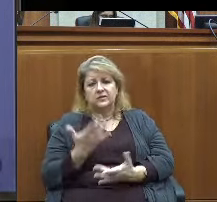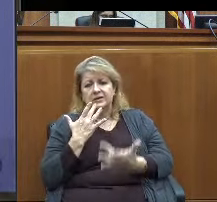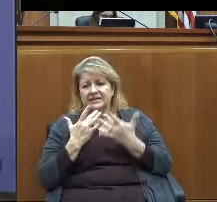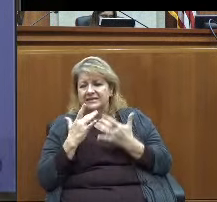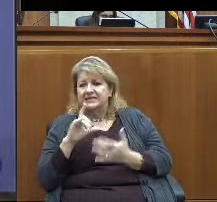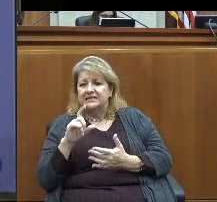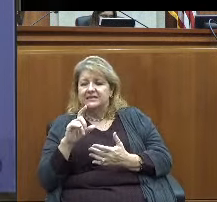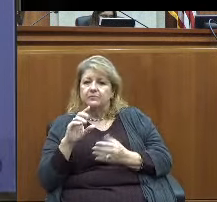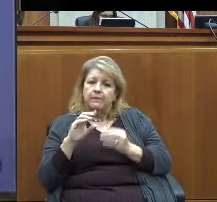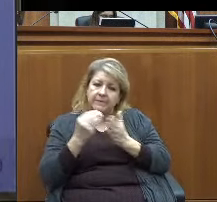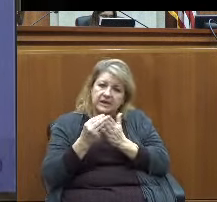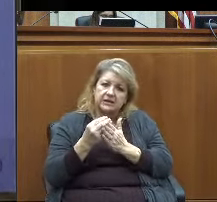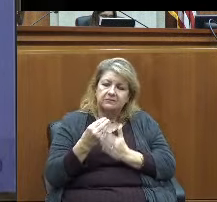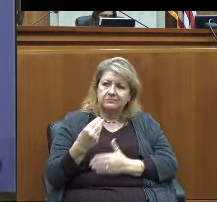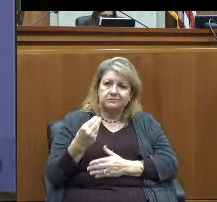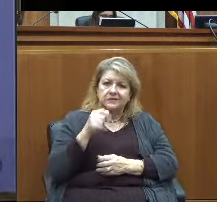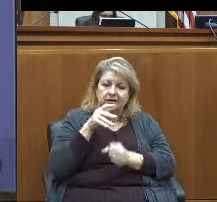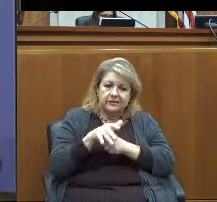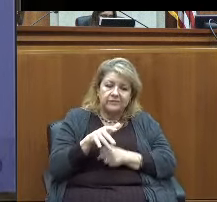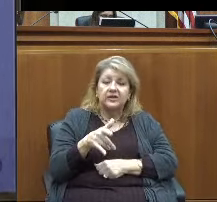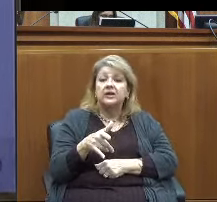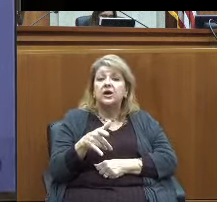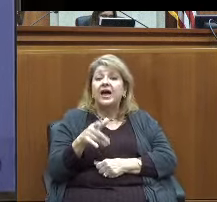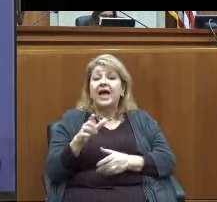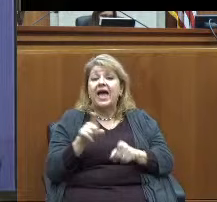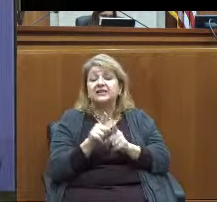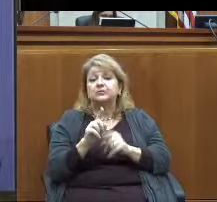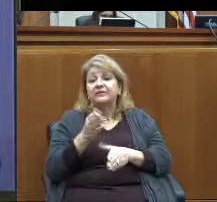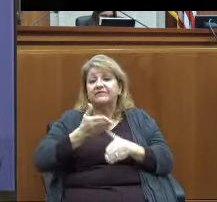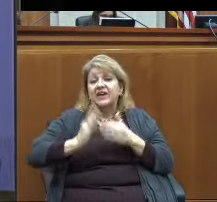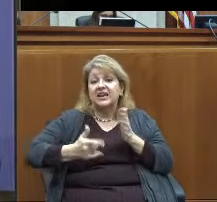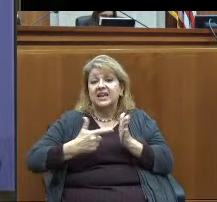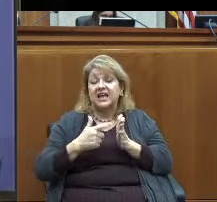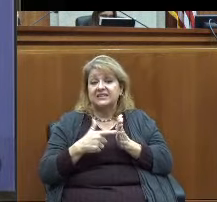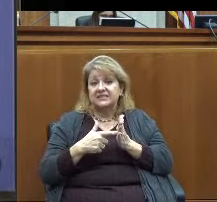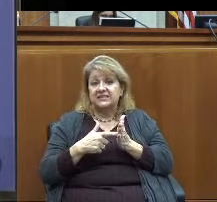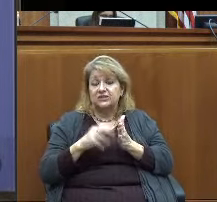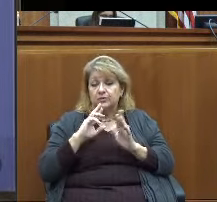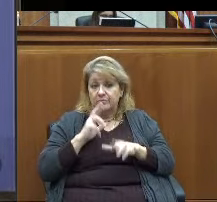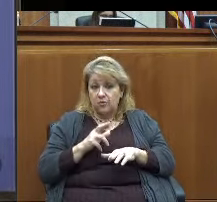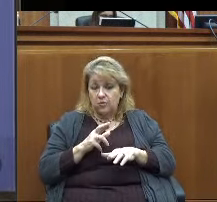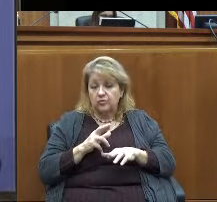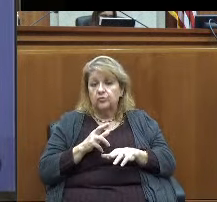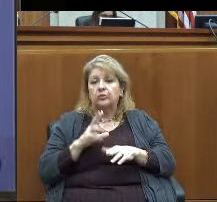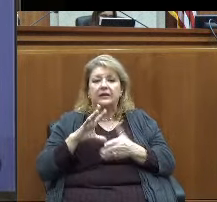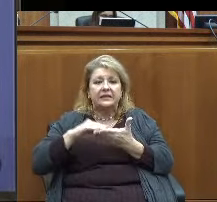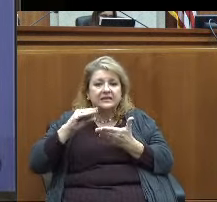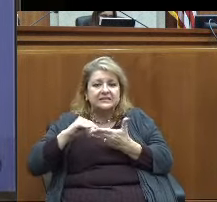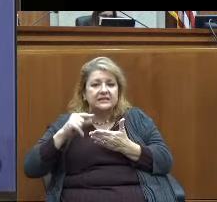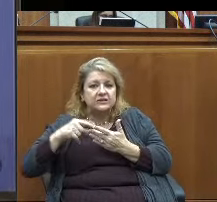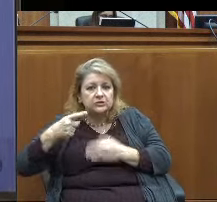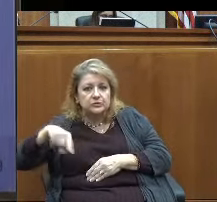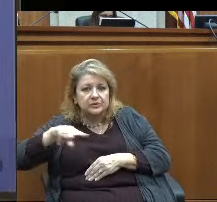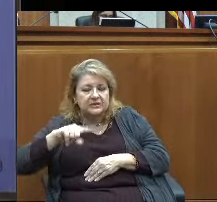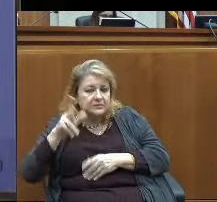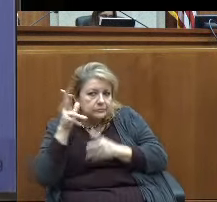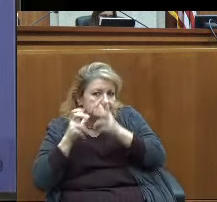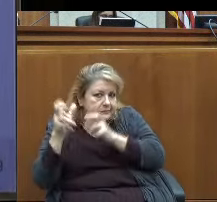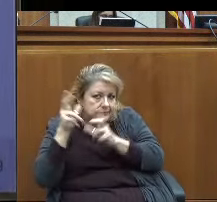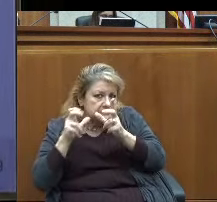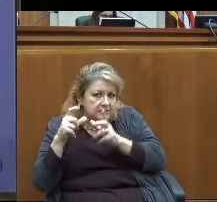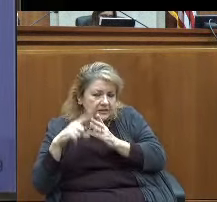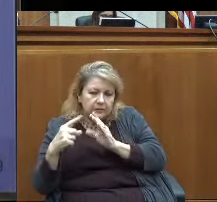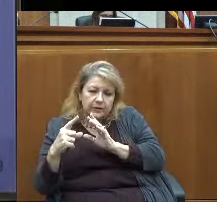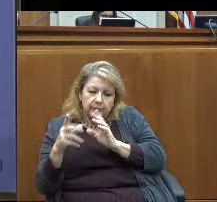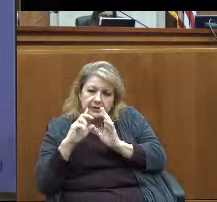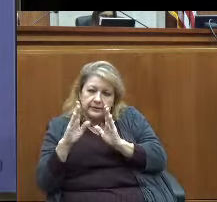want to make sure that as we finalize this report, not only are we listening to our educators, but then taking actions on what they are